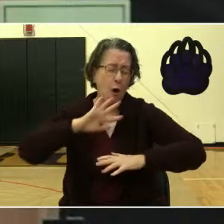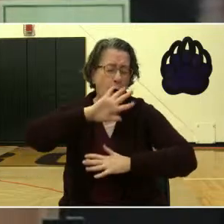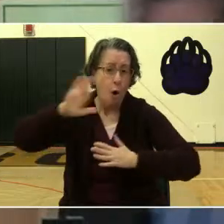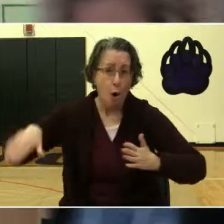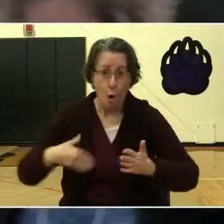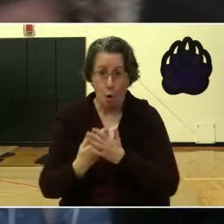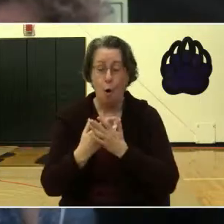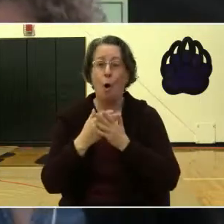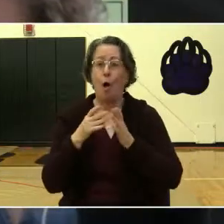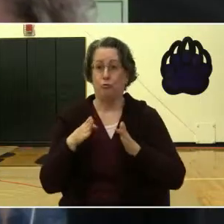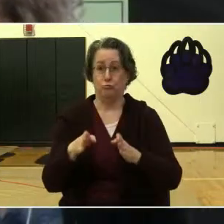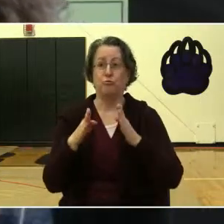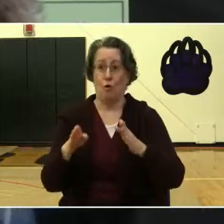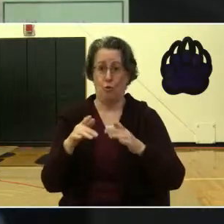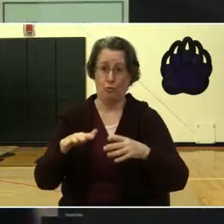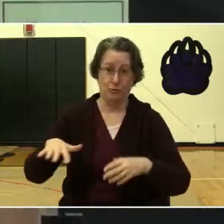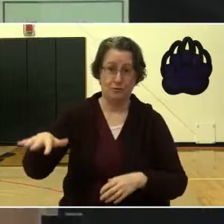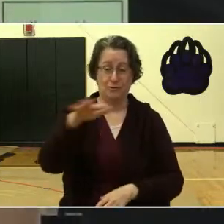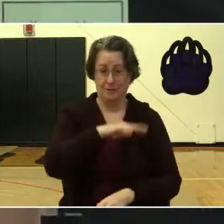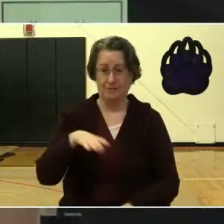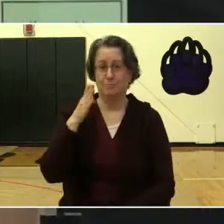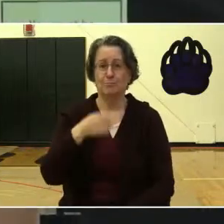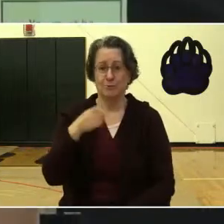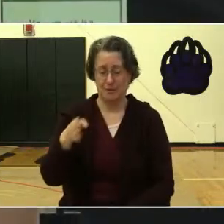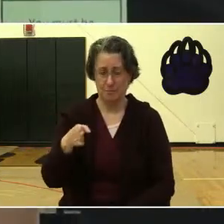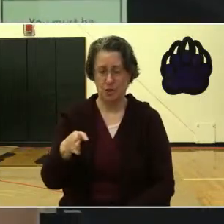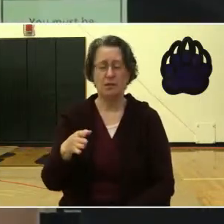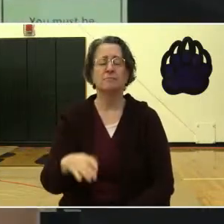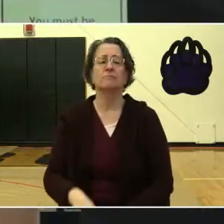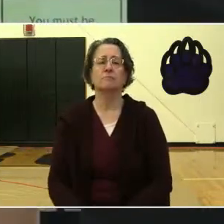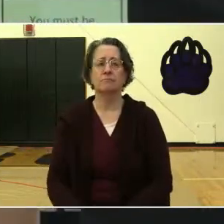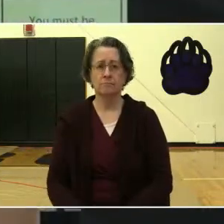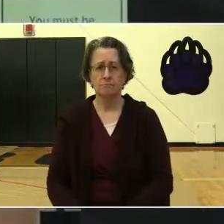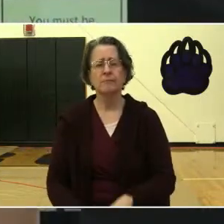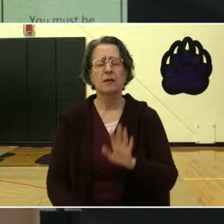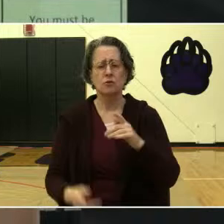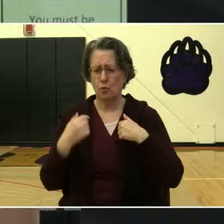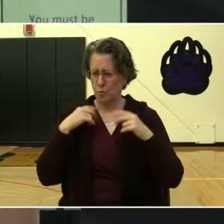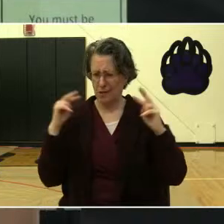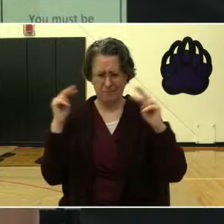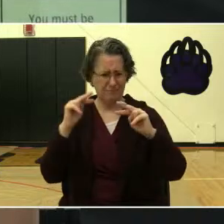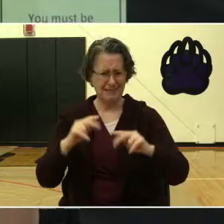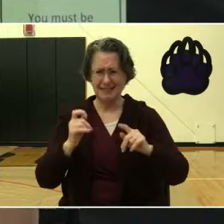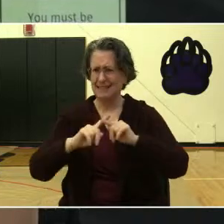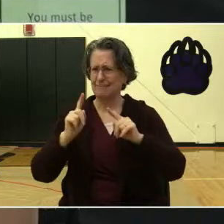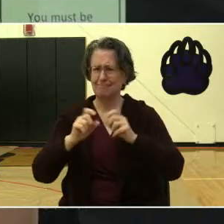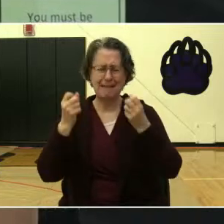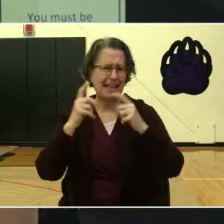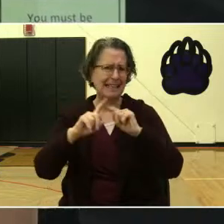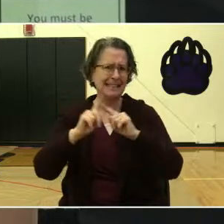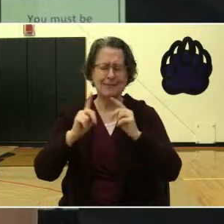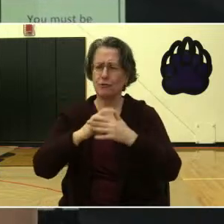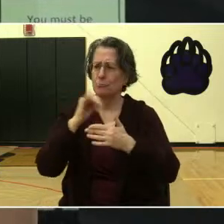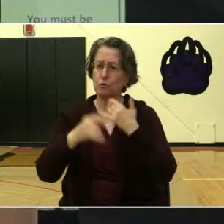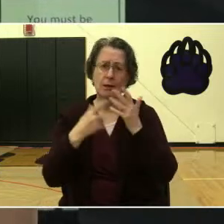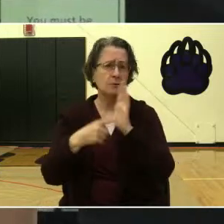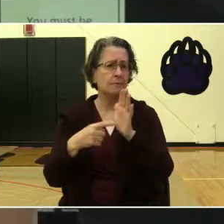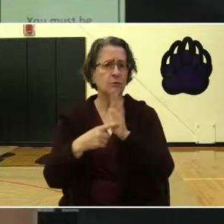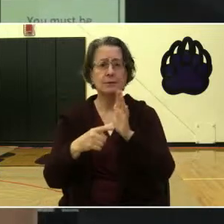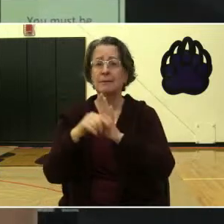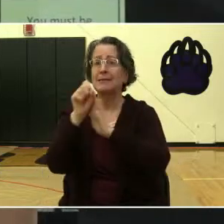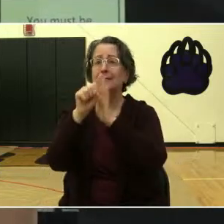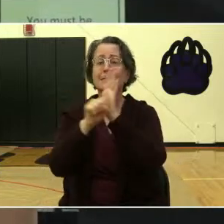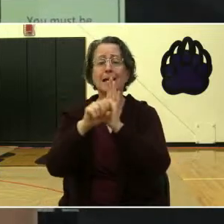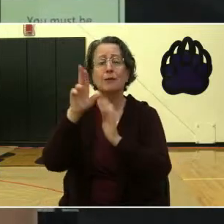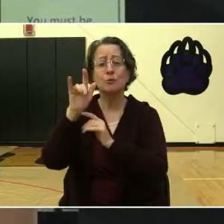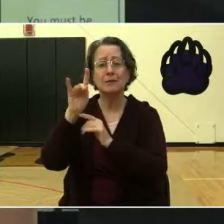at condition of Roads we're looking at um other projects that may be taking place in the utility project State projects